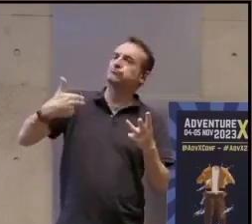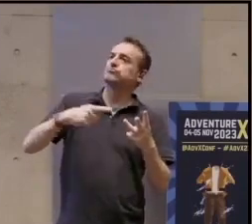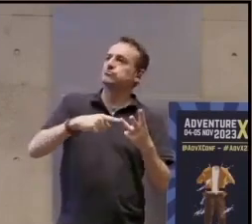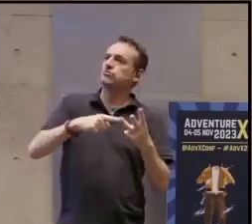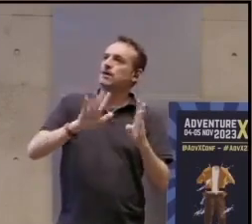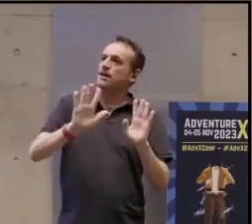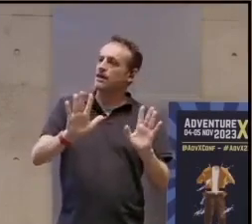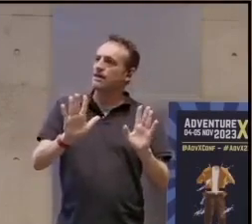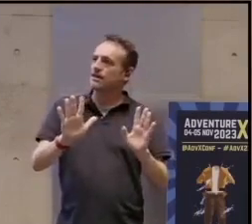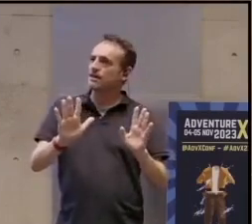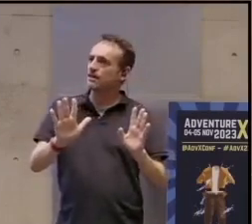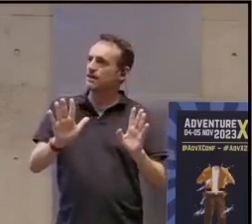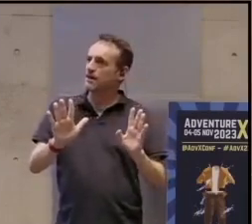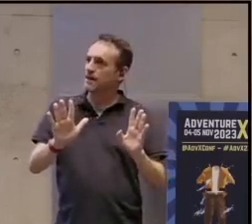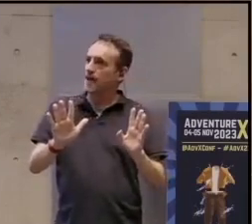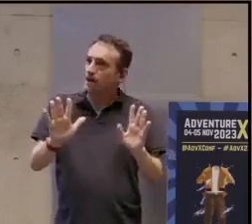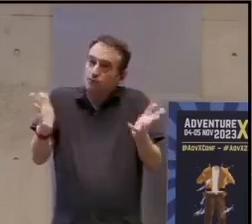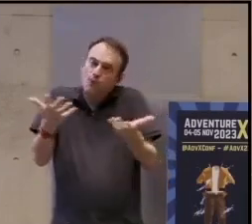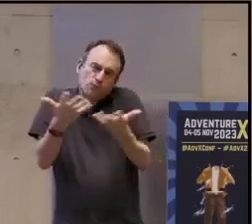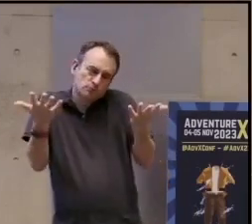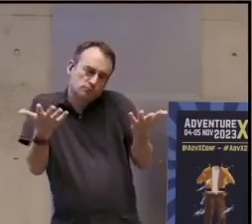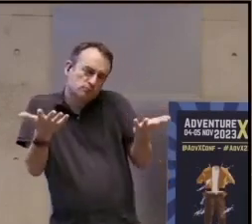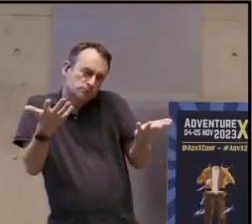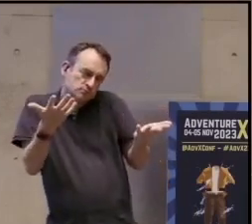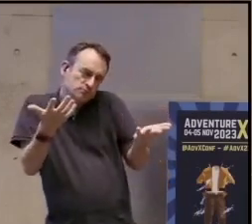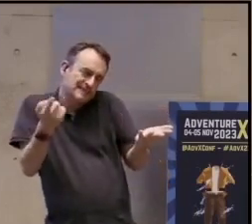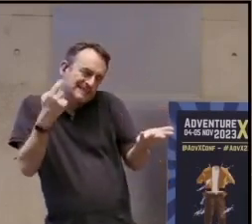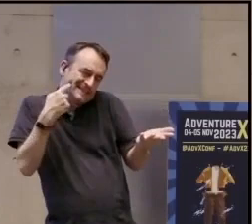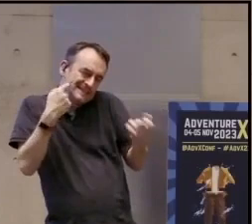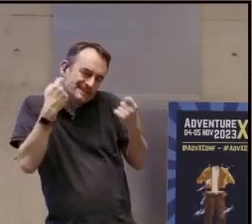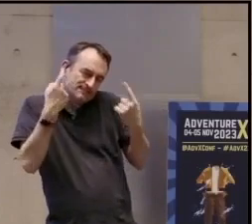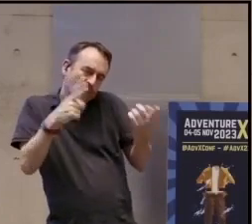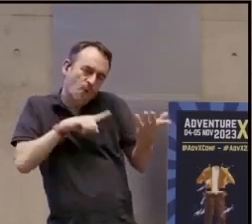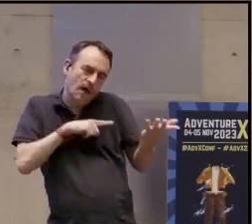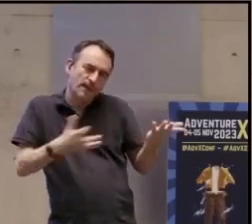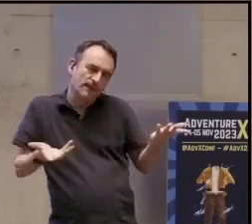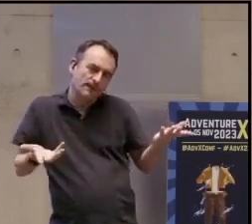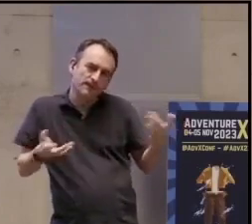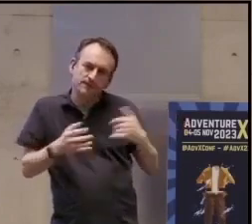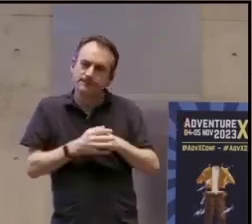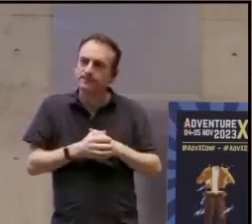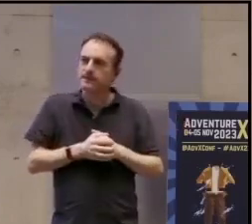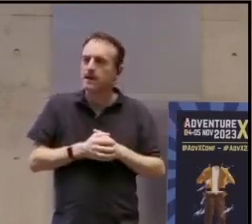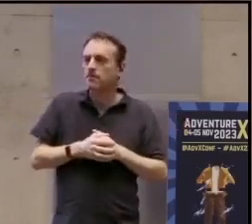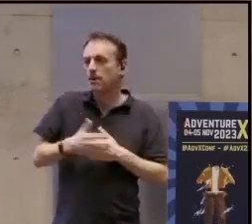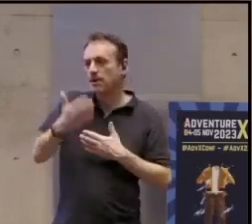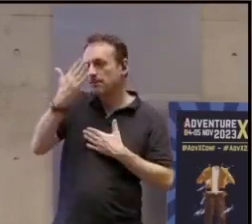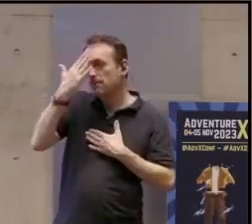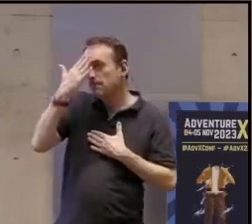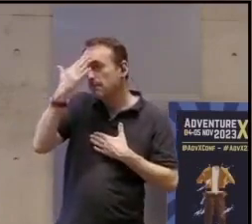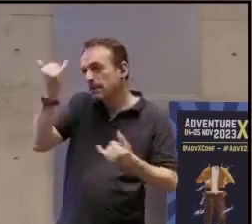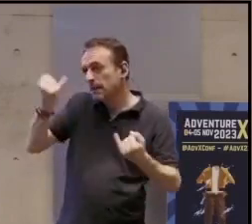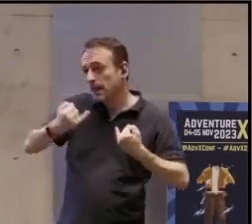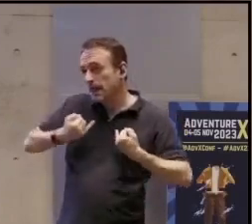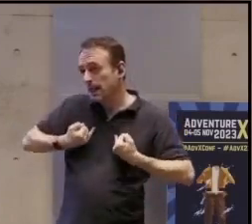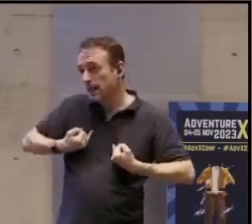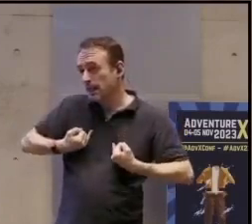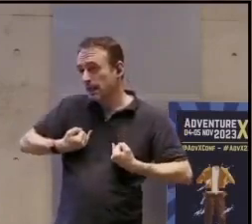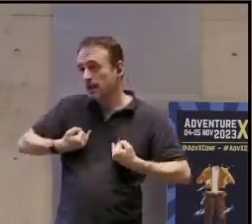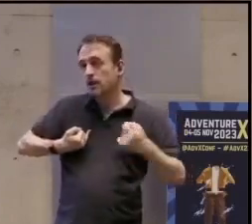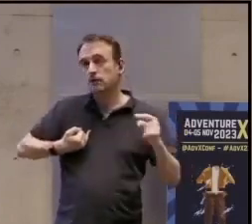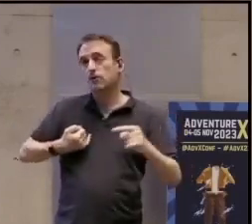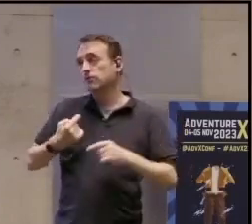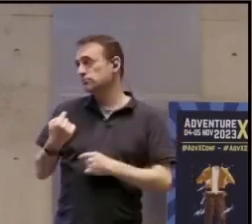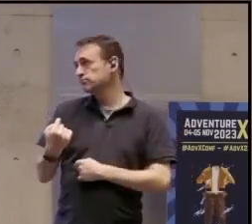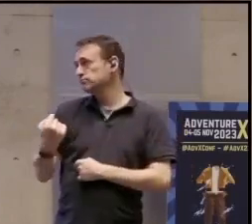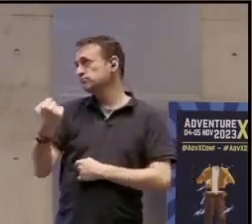style. Again, you can see why that is. And mental illness, when they did a study about 20